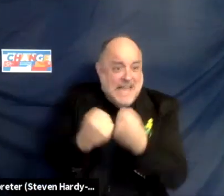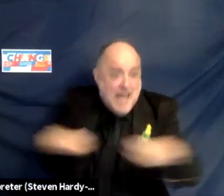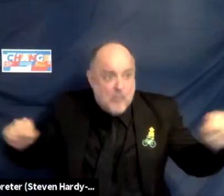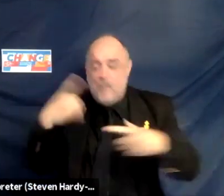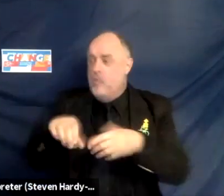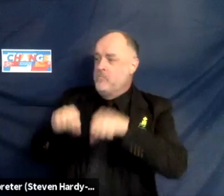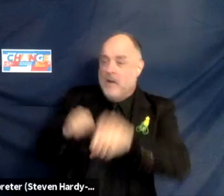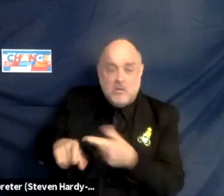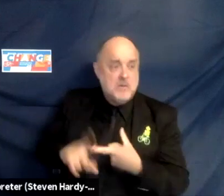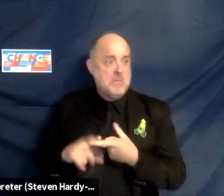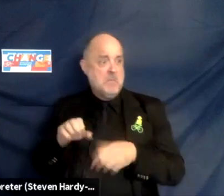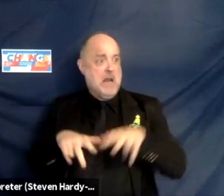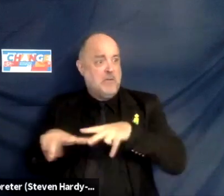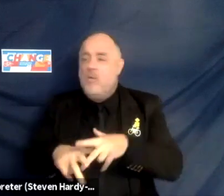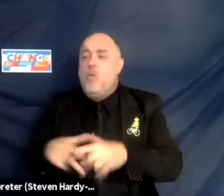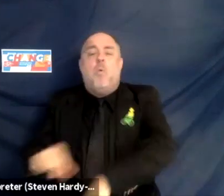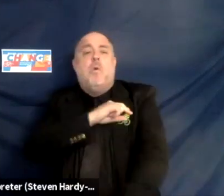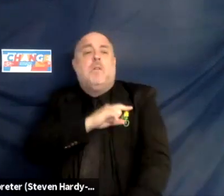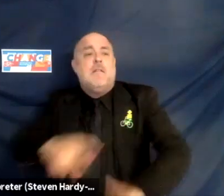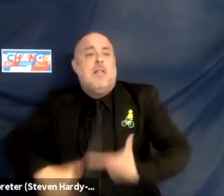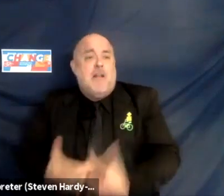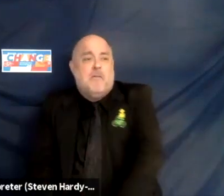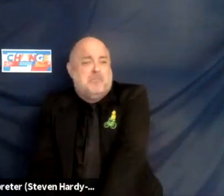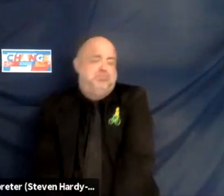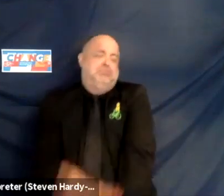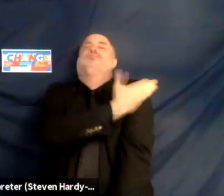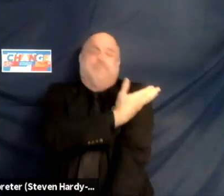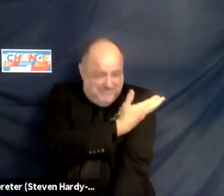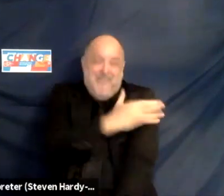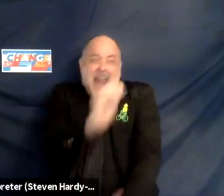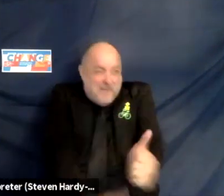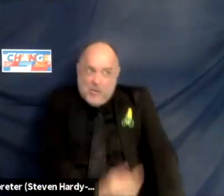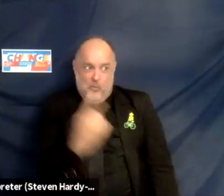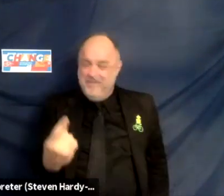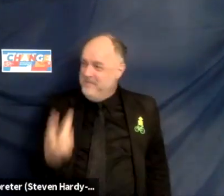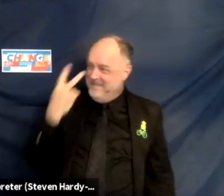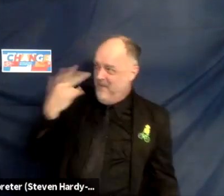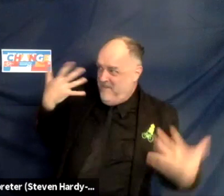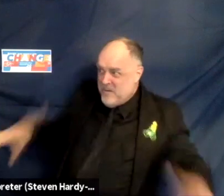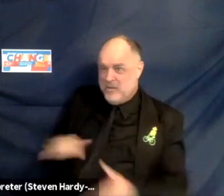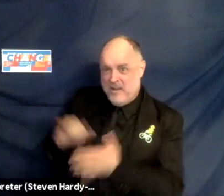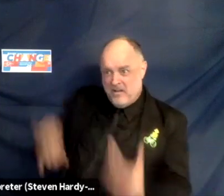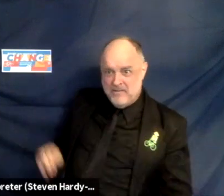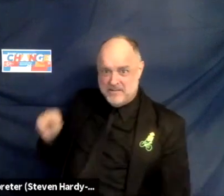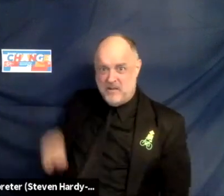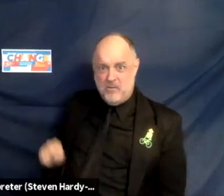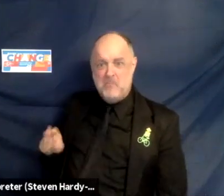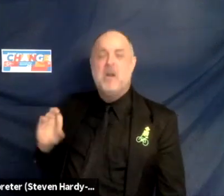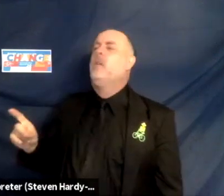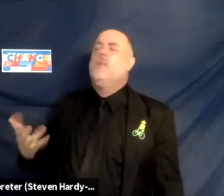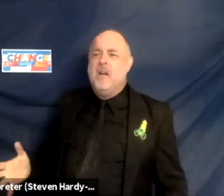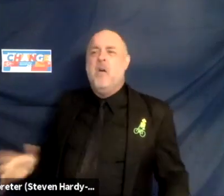of life improves for everybody. We saw that in South Bend for sure, where the changes that we made, with a lot of support